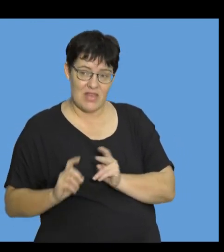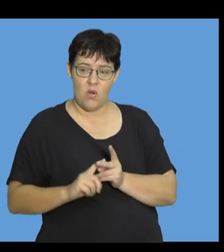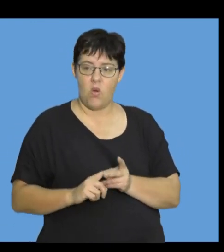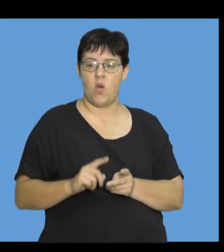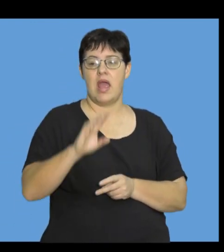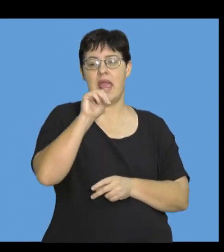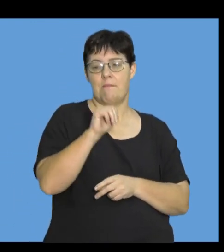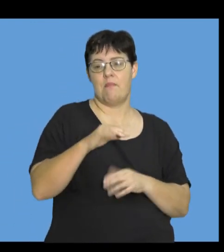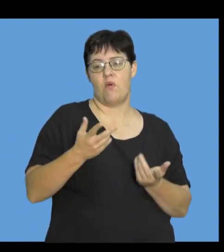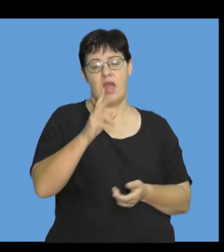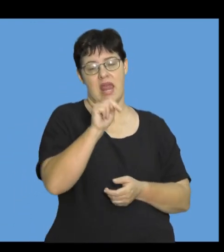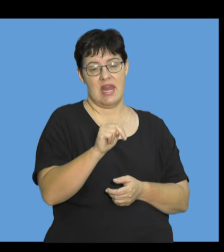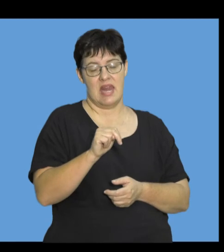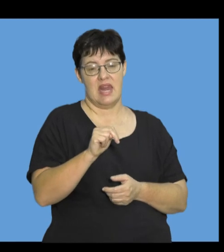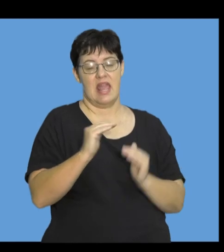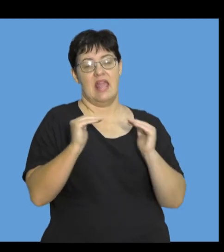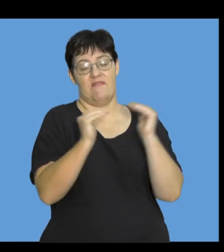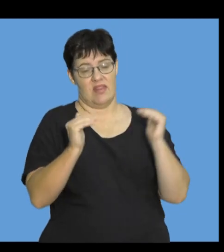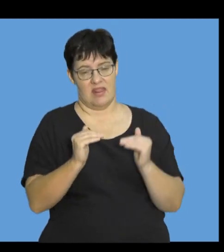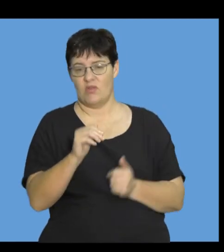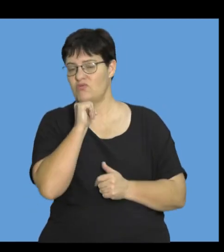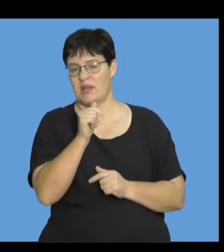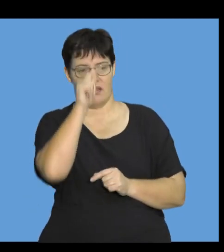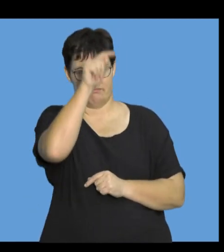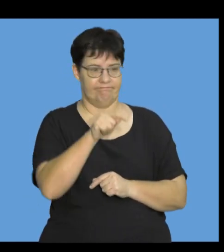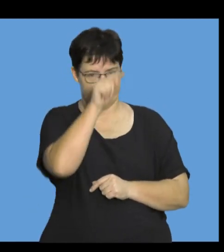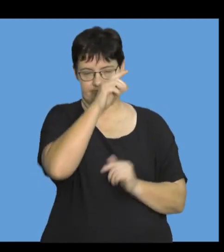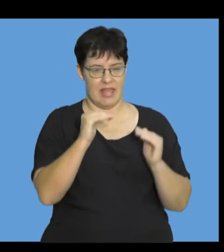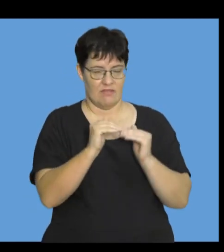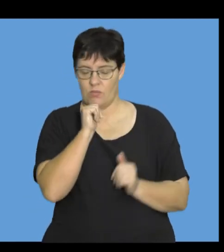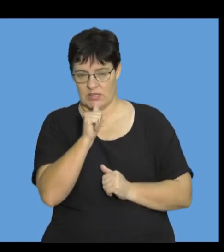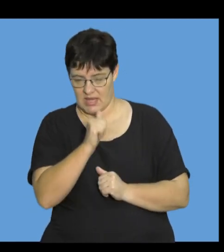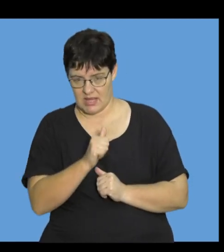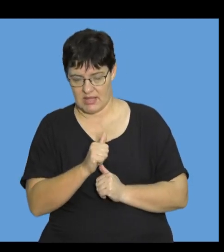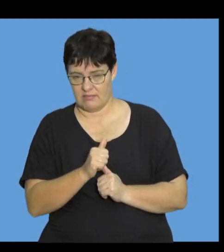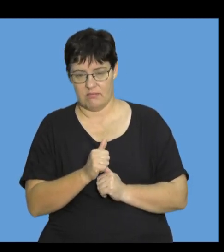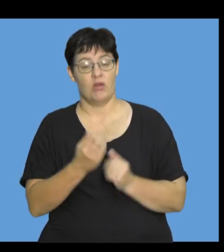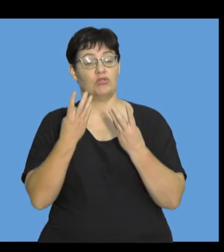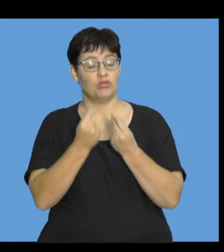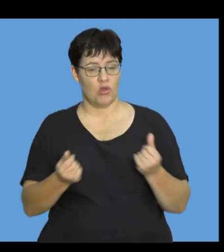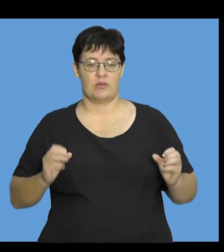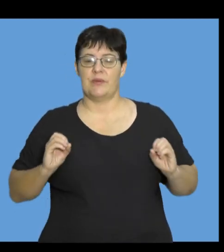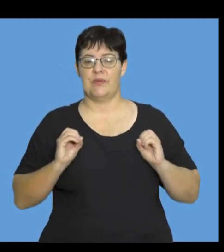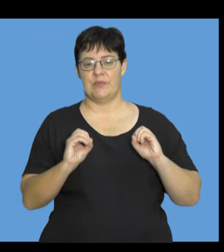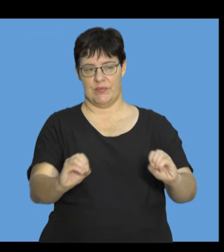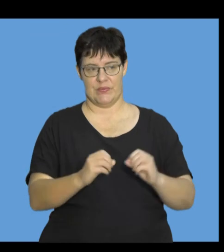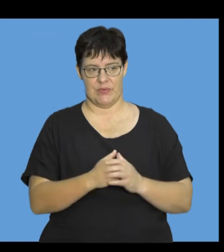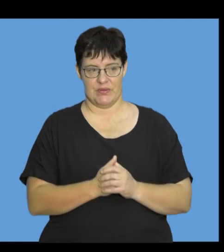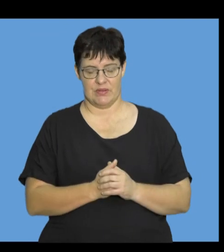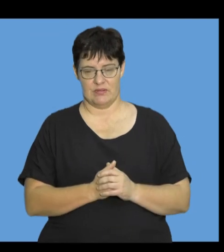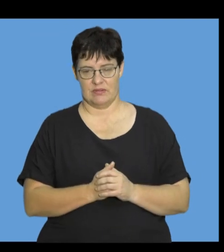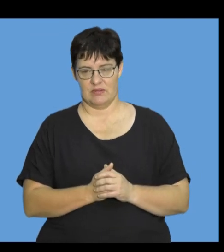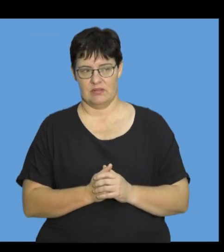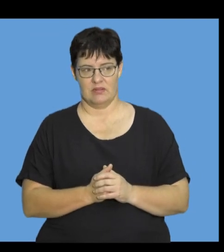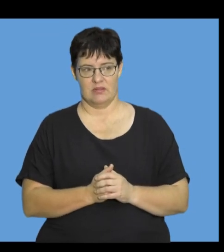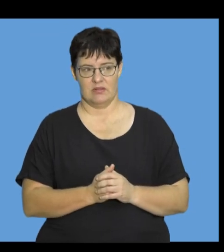and m or n is even, it doesn't matter which one is even, there will not be a solution there if you are